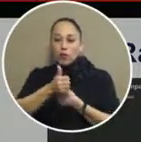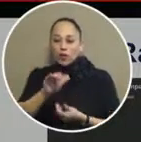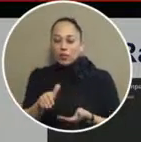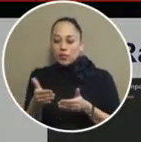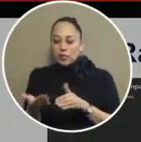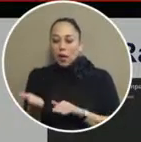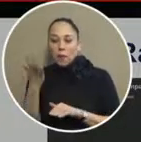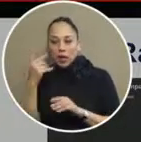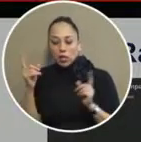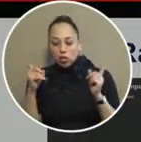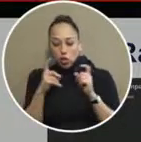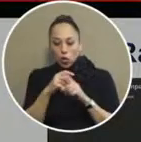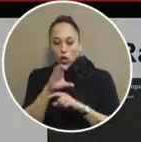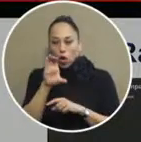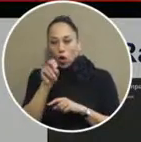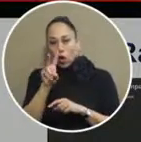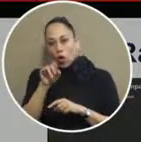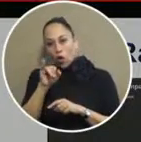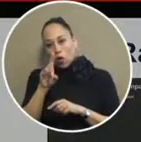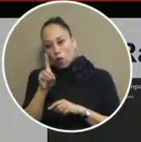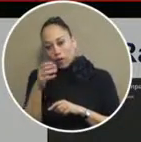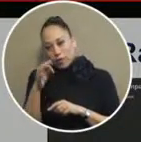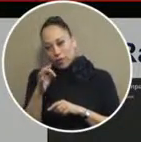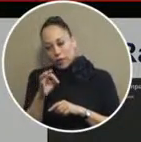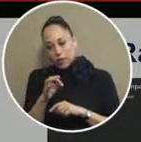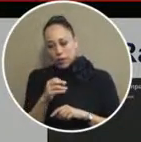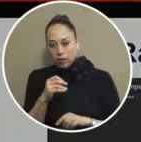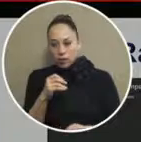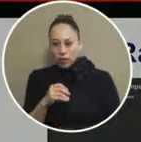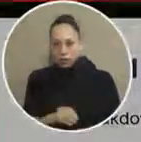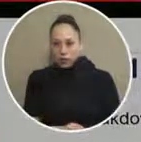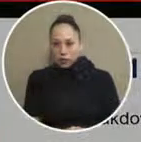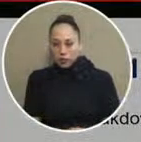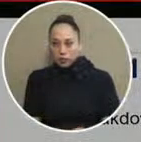from complications of COVID-19. Next slide, please.